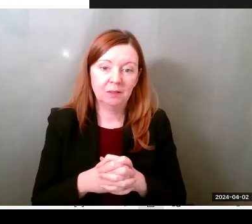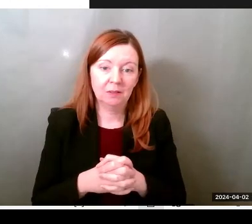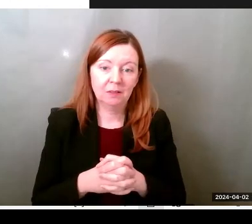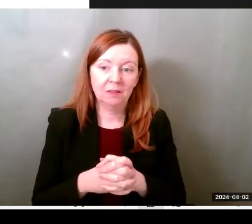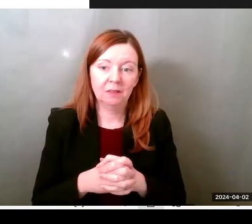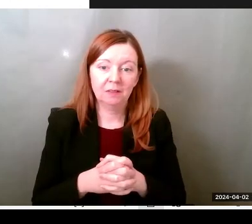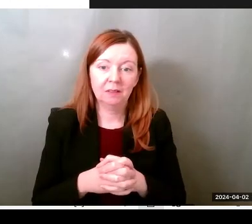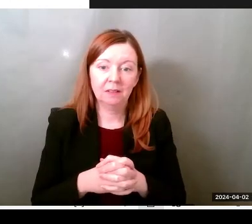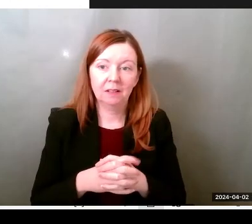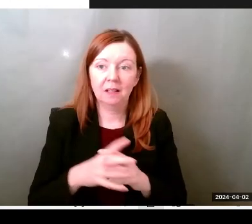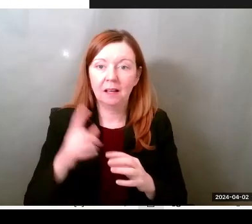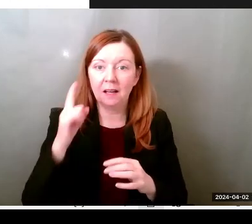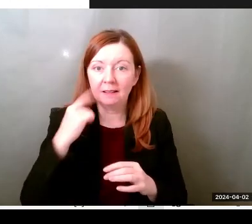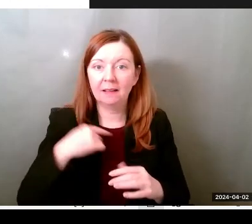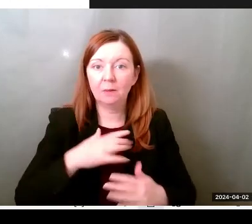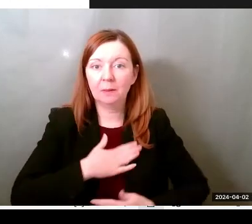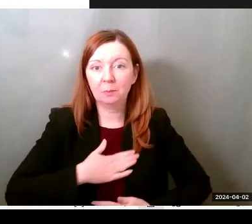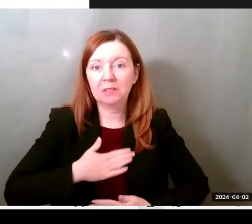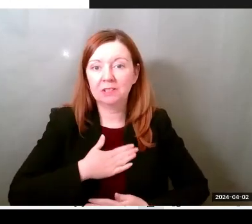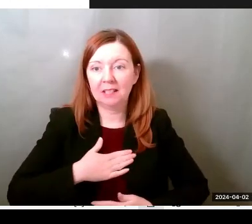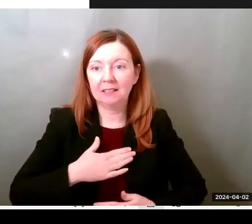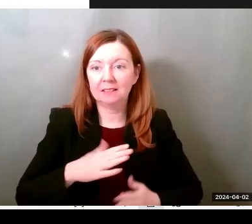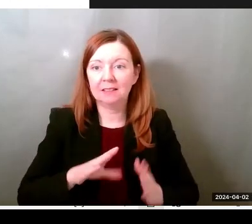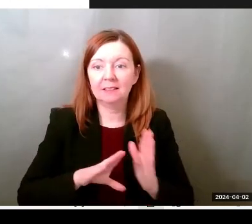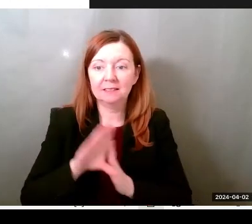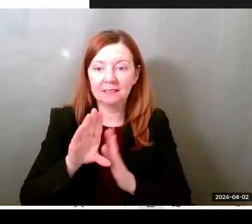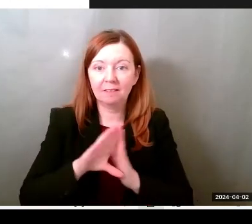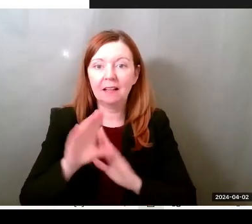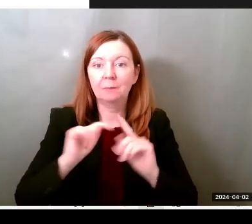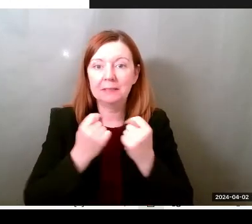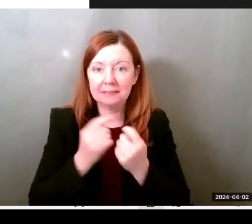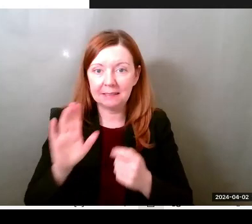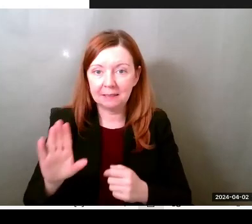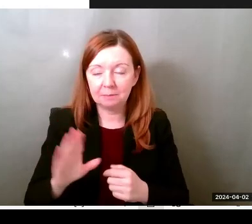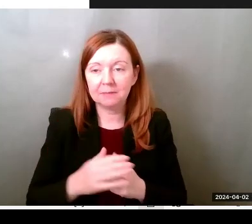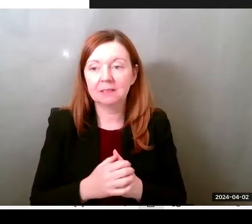I think we appreciate the development team